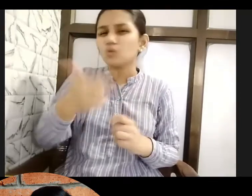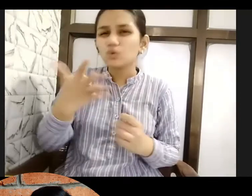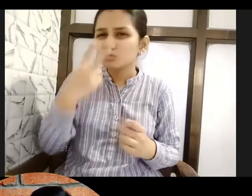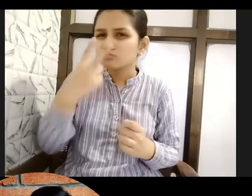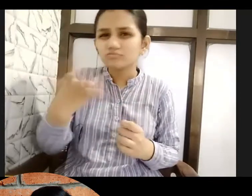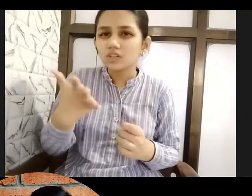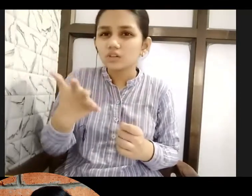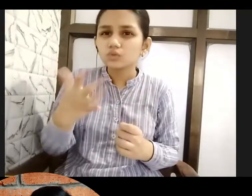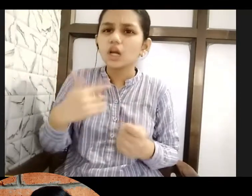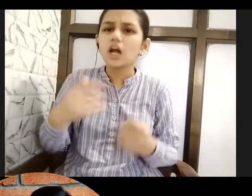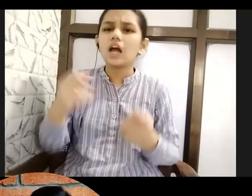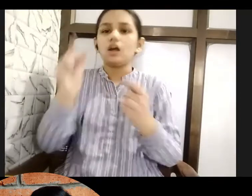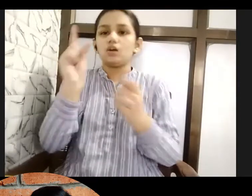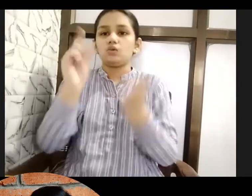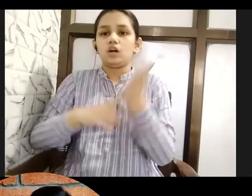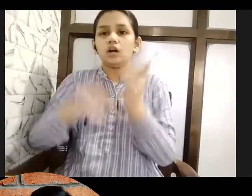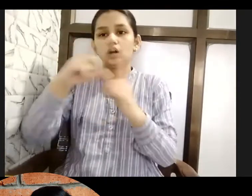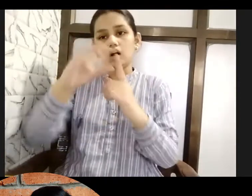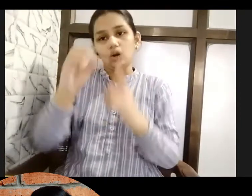Correct?